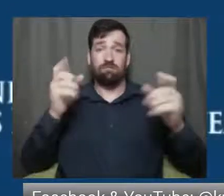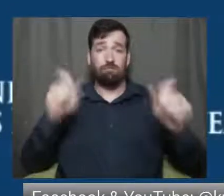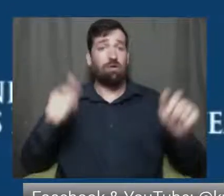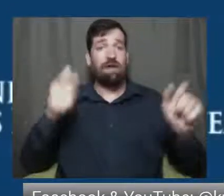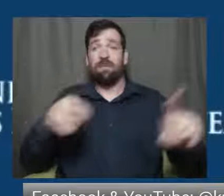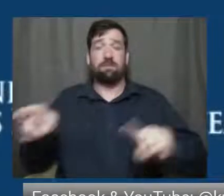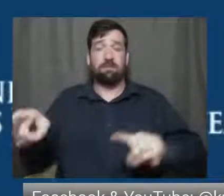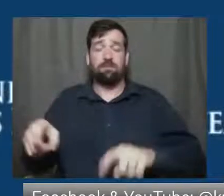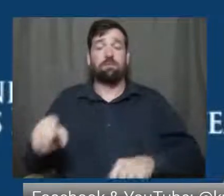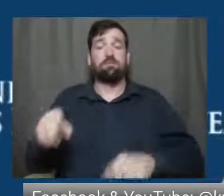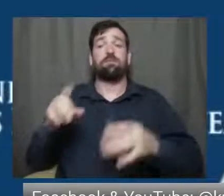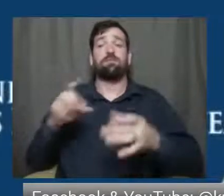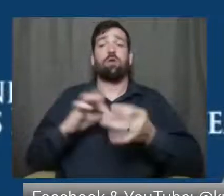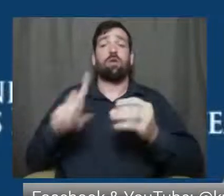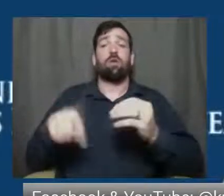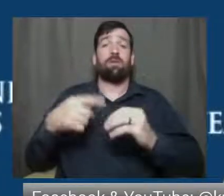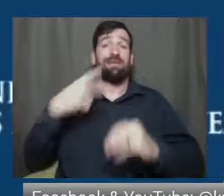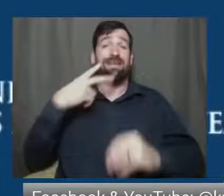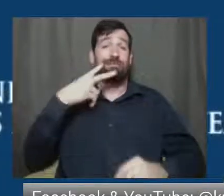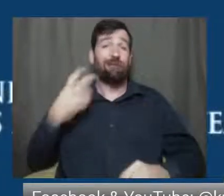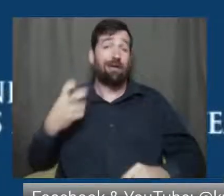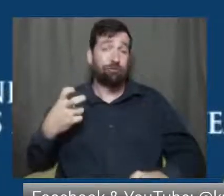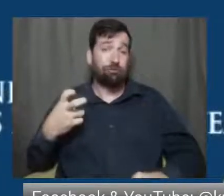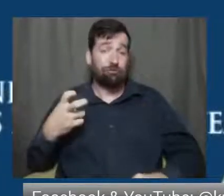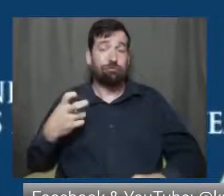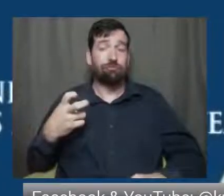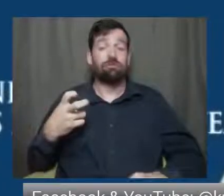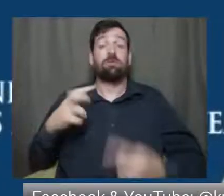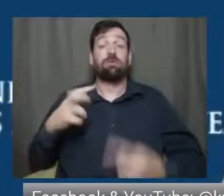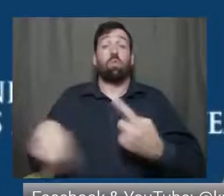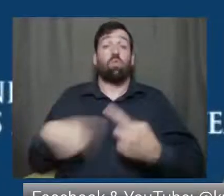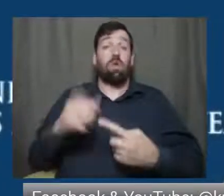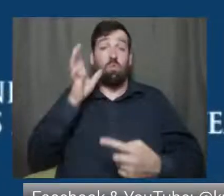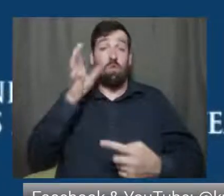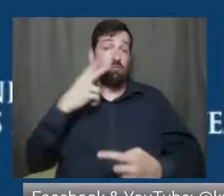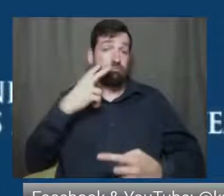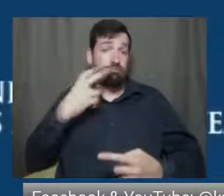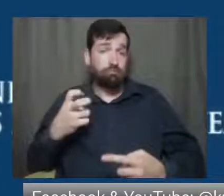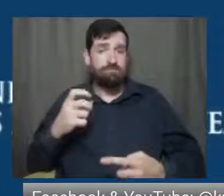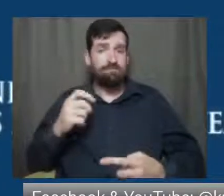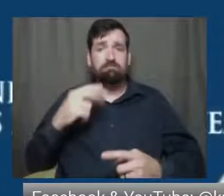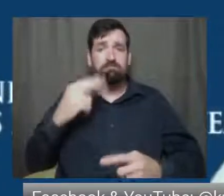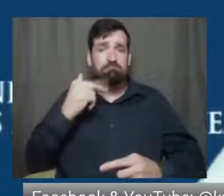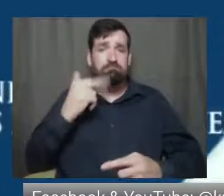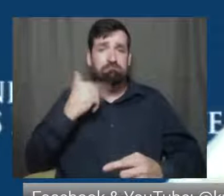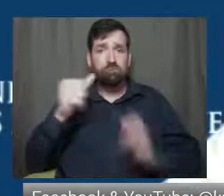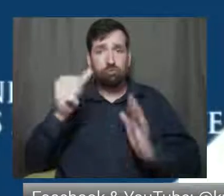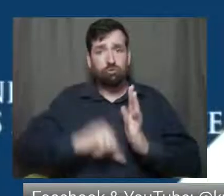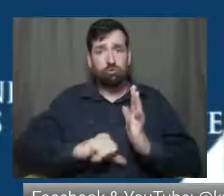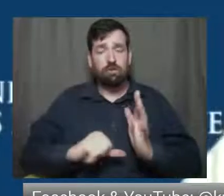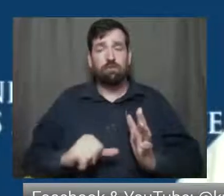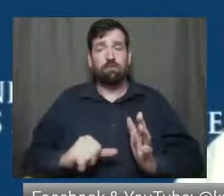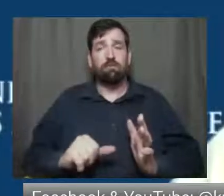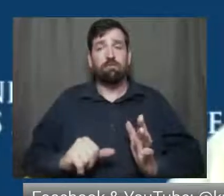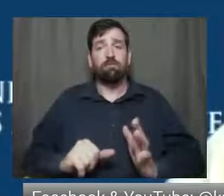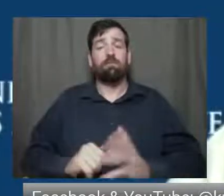Talking about an extraction, when we are going to do an extraction, which is a small surgery, we're going to create